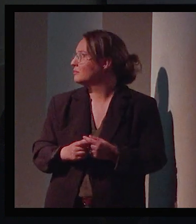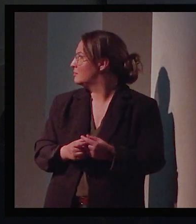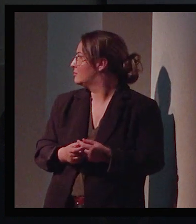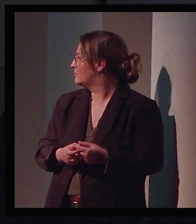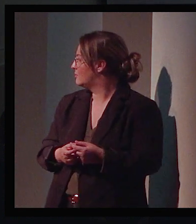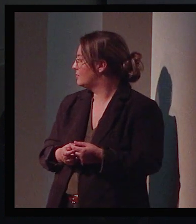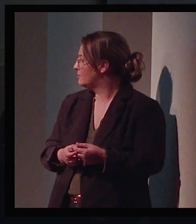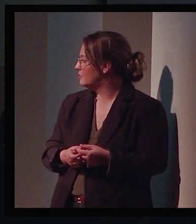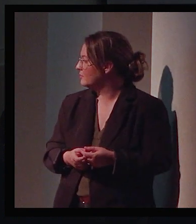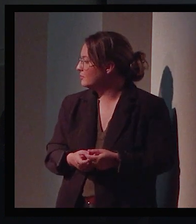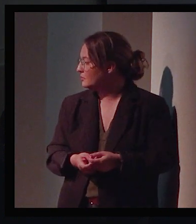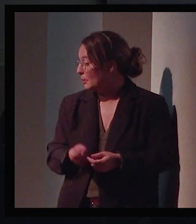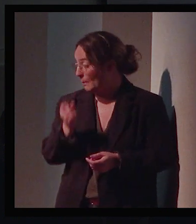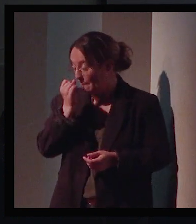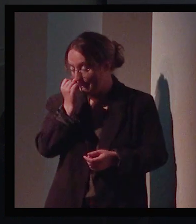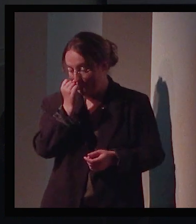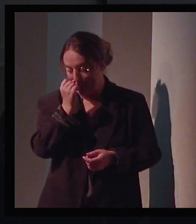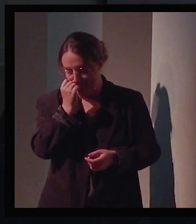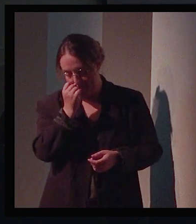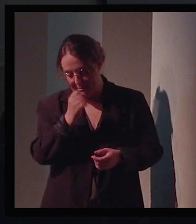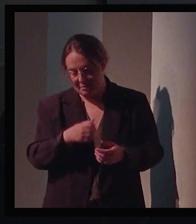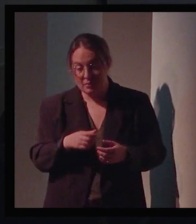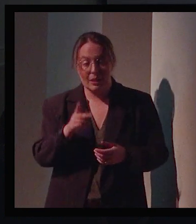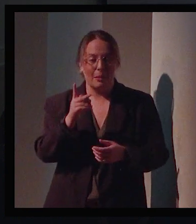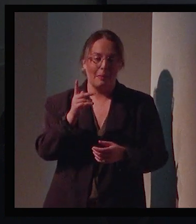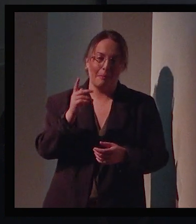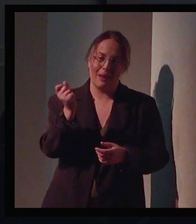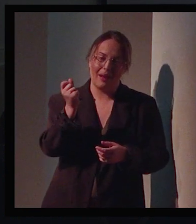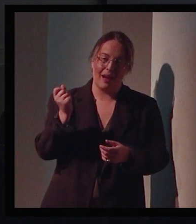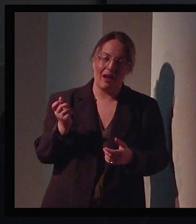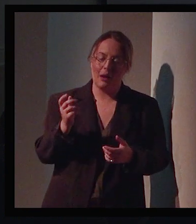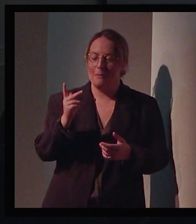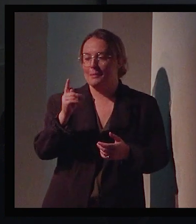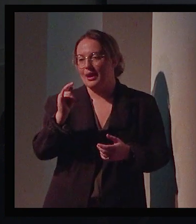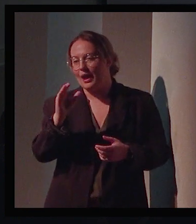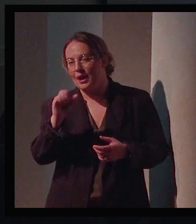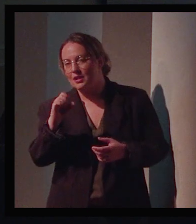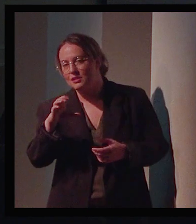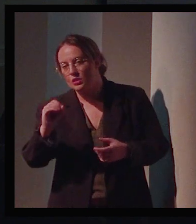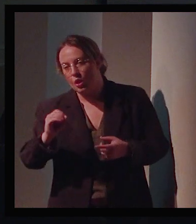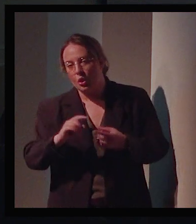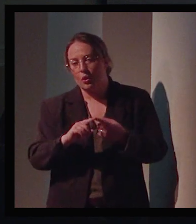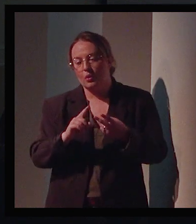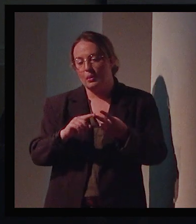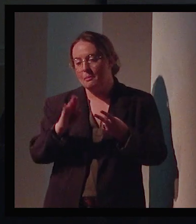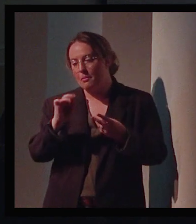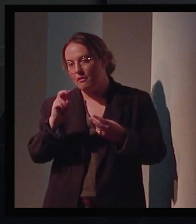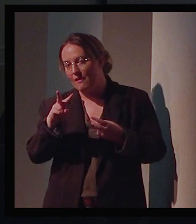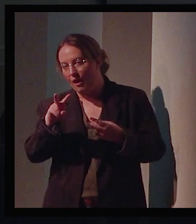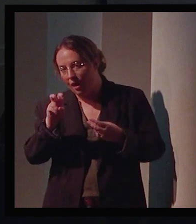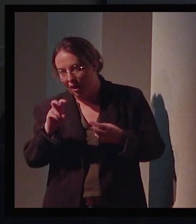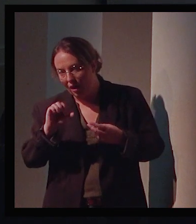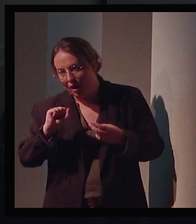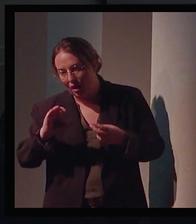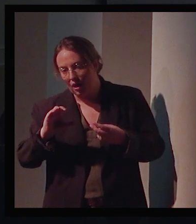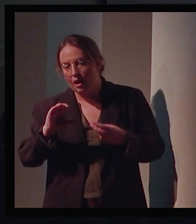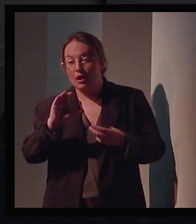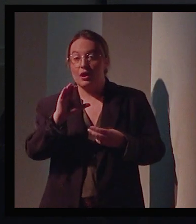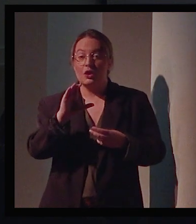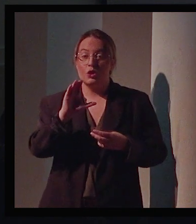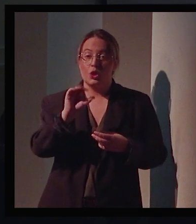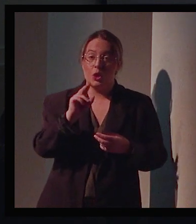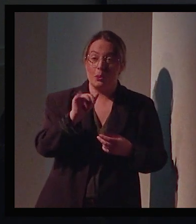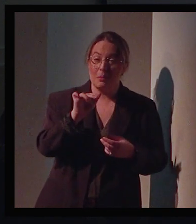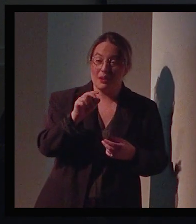And then, first developed by Picasso and Braque, rather famously, Cubism rejected traditional techniques of perspective